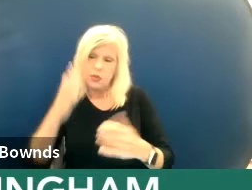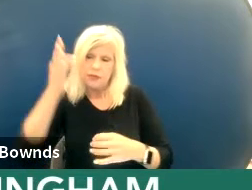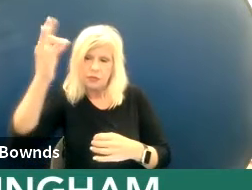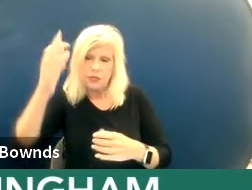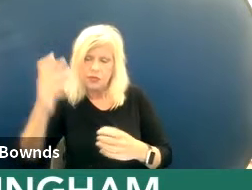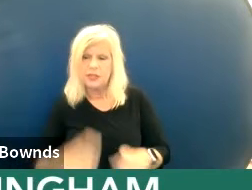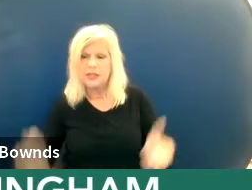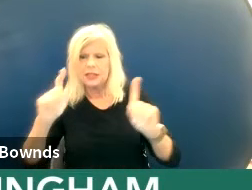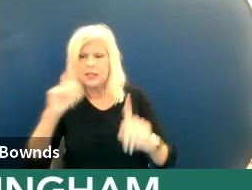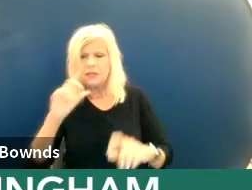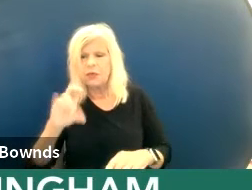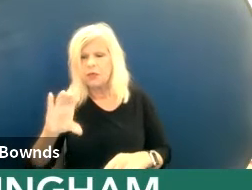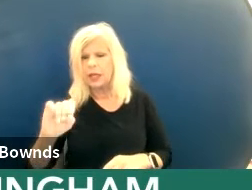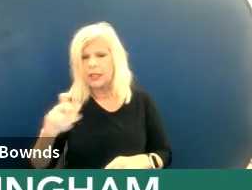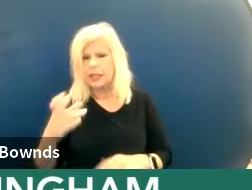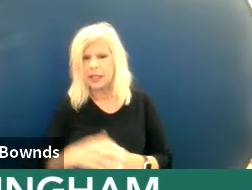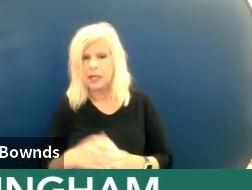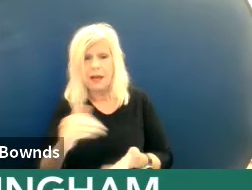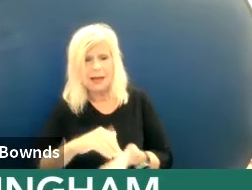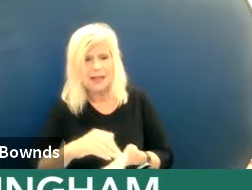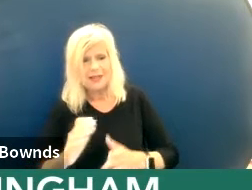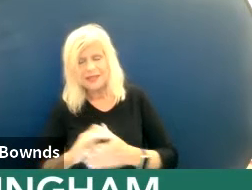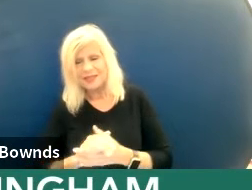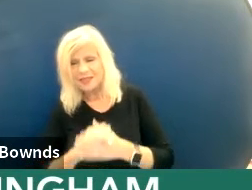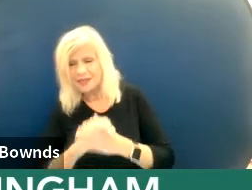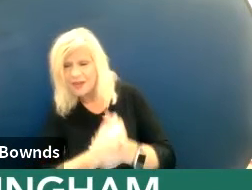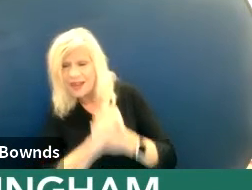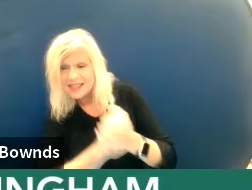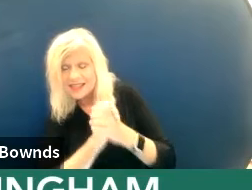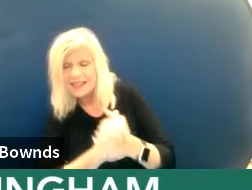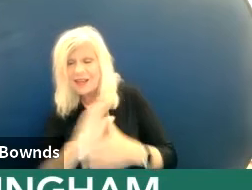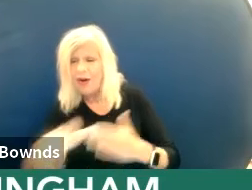RECTech. Again, congratulations on all the